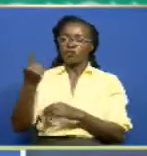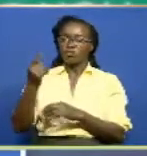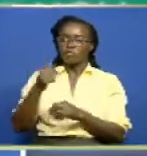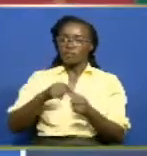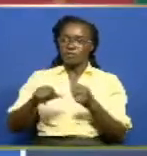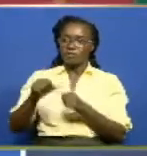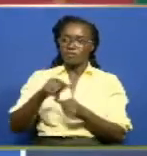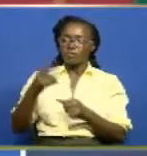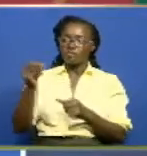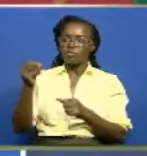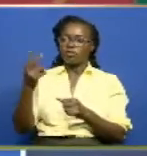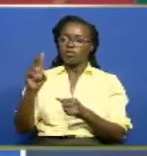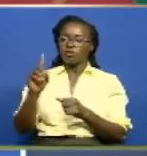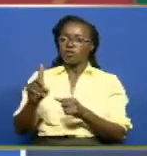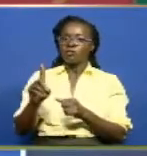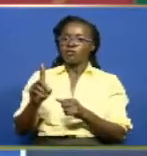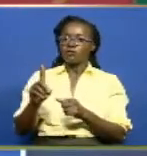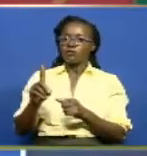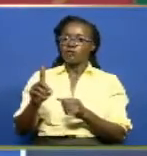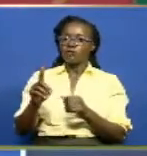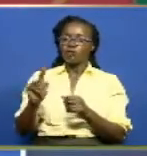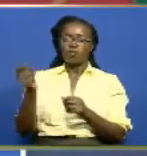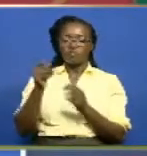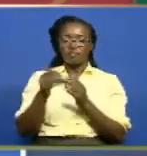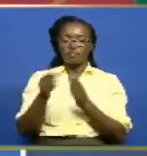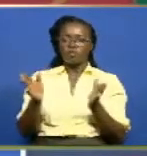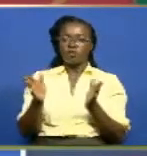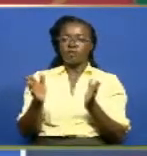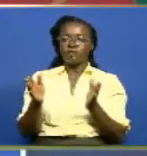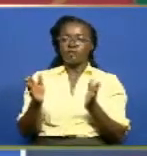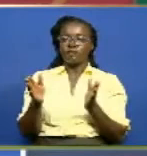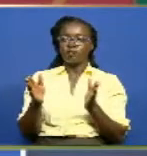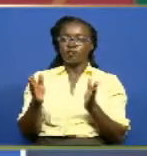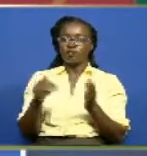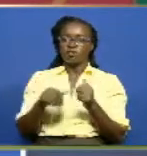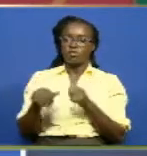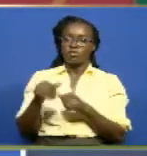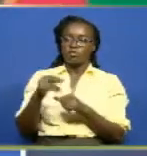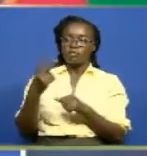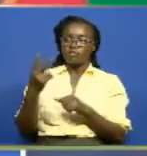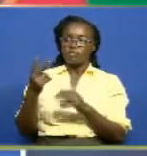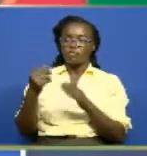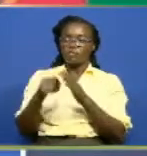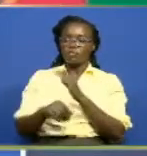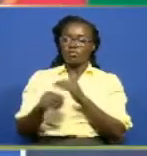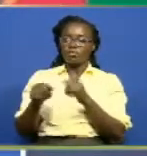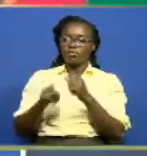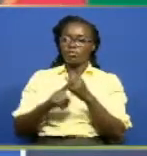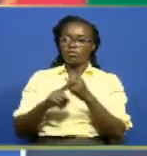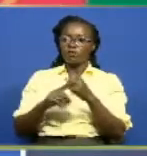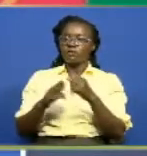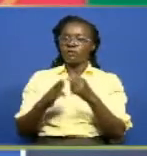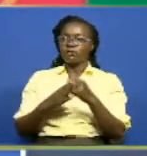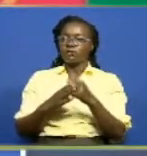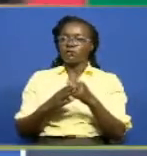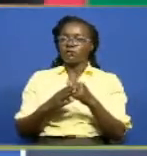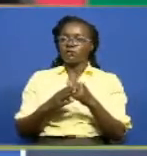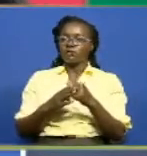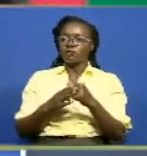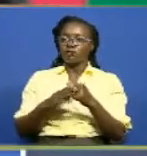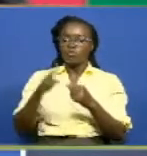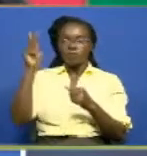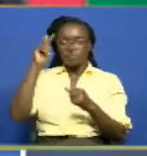the 2021 Magical Kenya Open. After carding a round of 2 under 69 at the Par 71 Karen Country